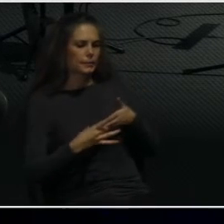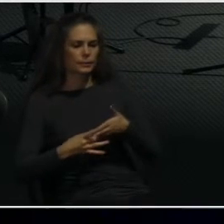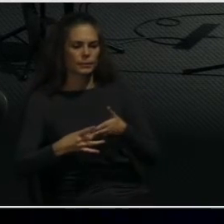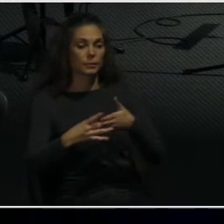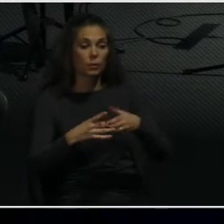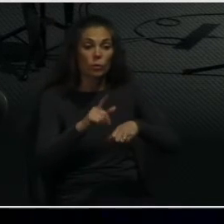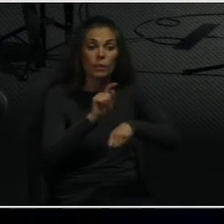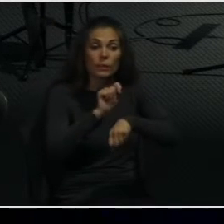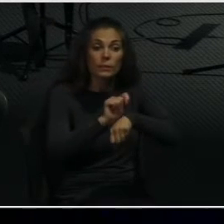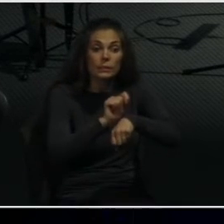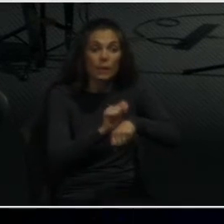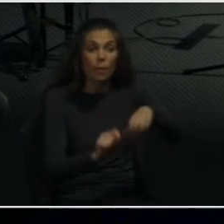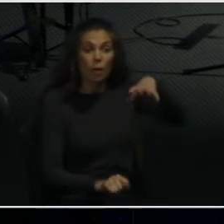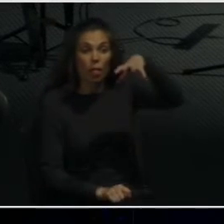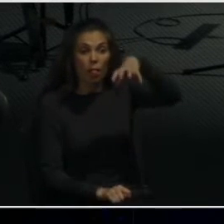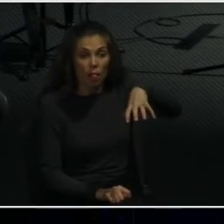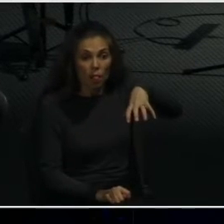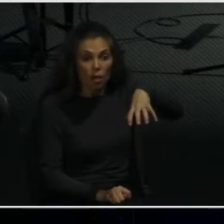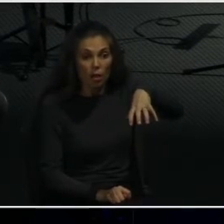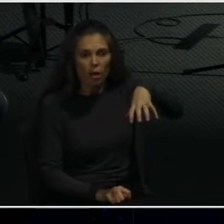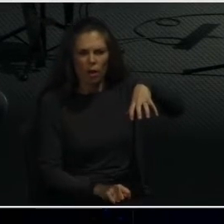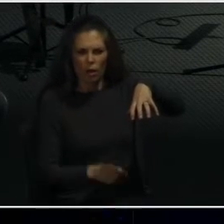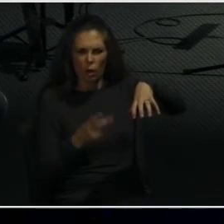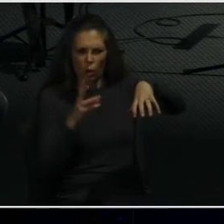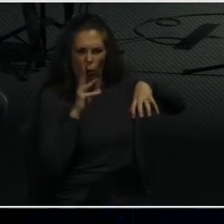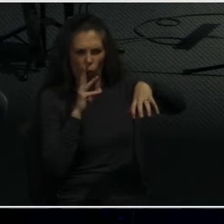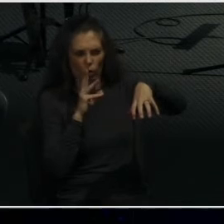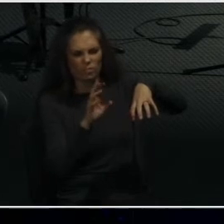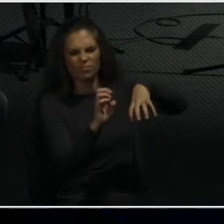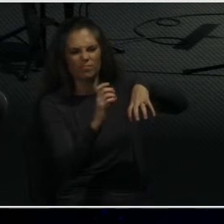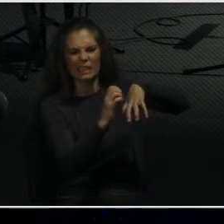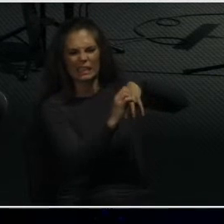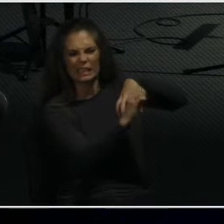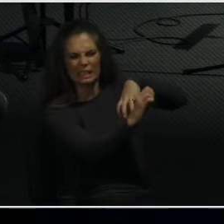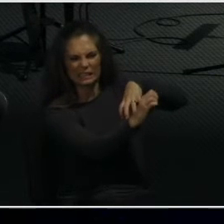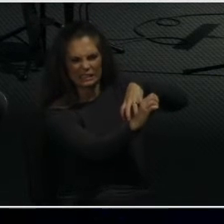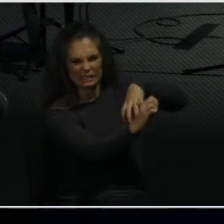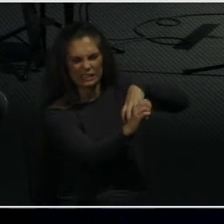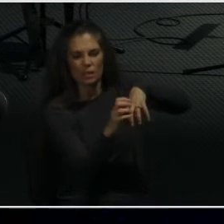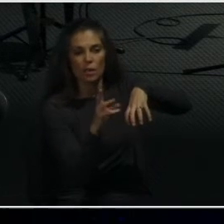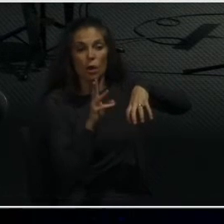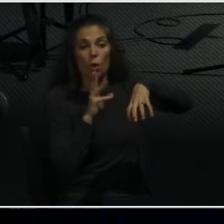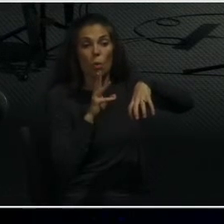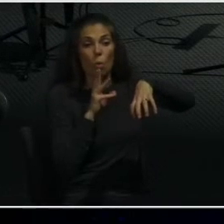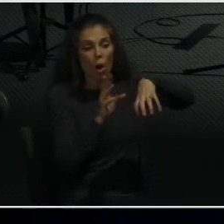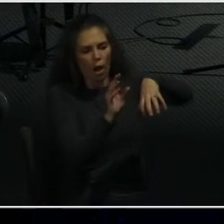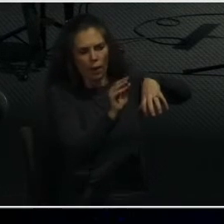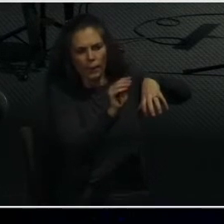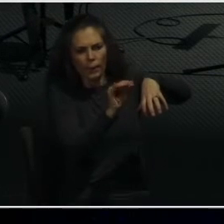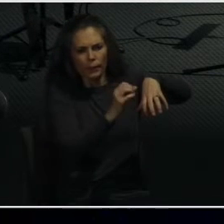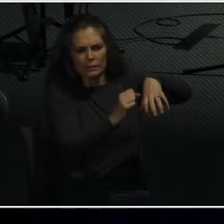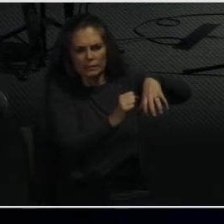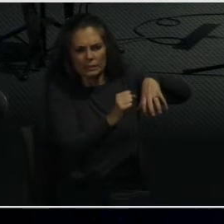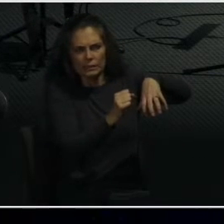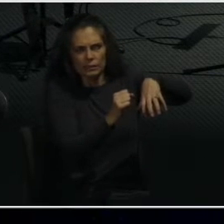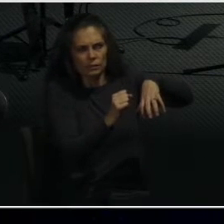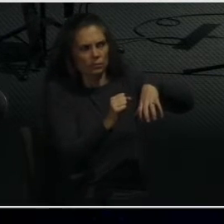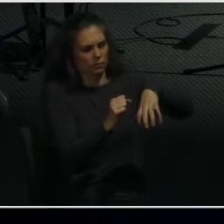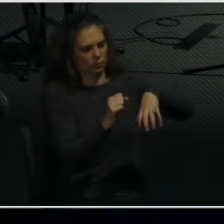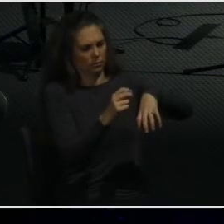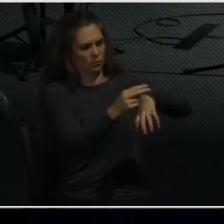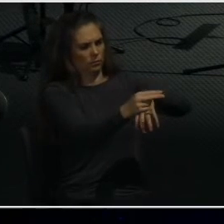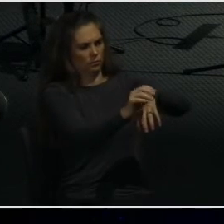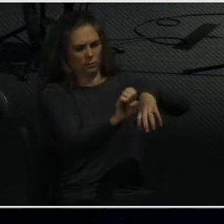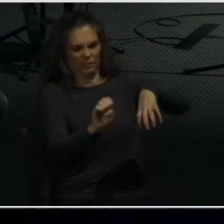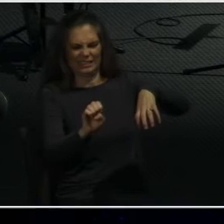temple toward the east, for the temple faced east. And the water was flowing down from below the south end of the threshold of